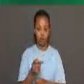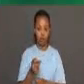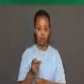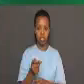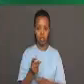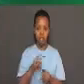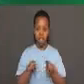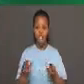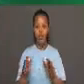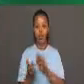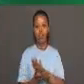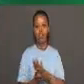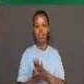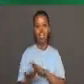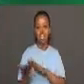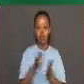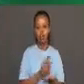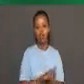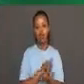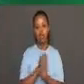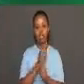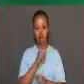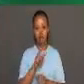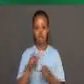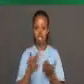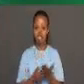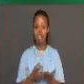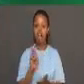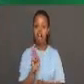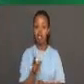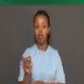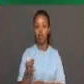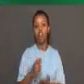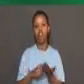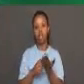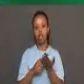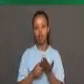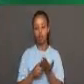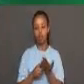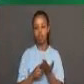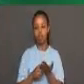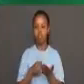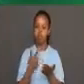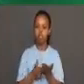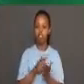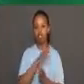dead, and there is no active transport taking place.